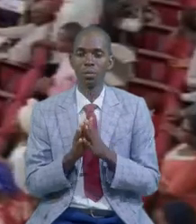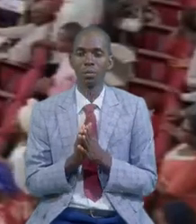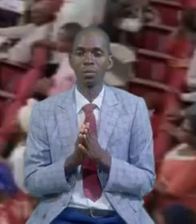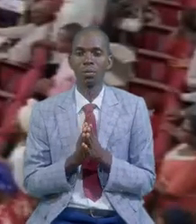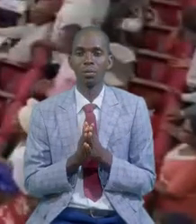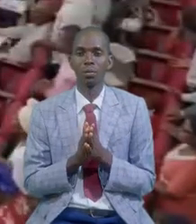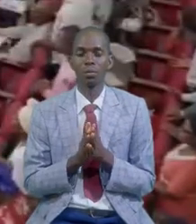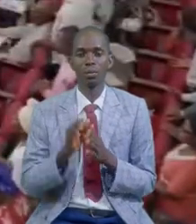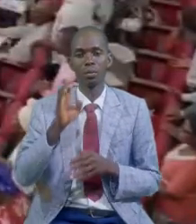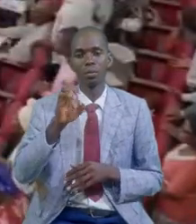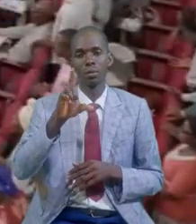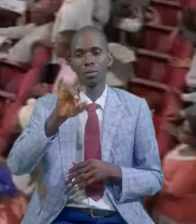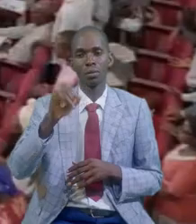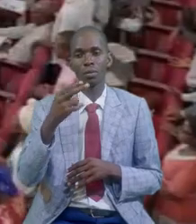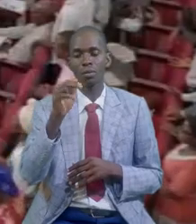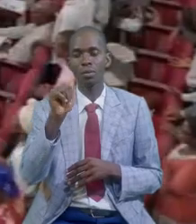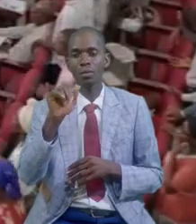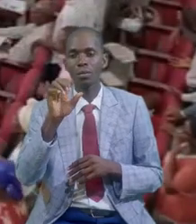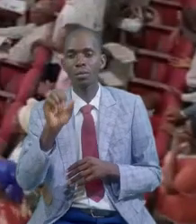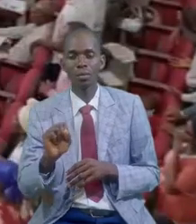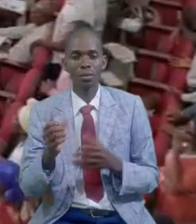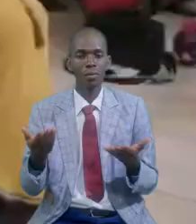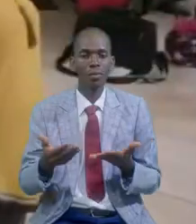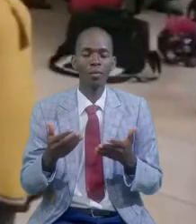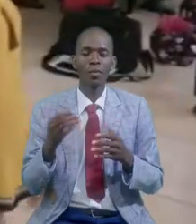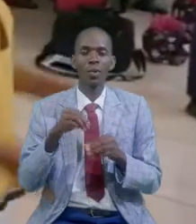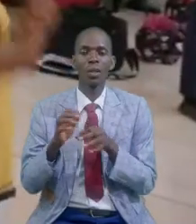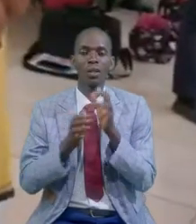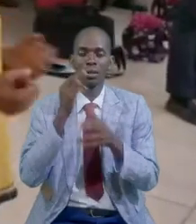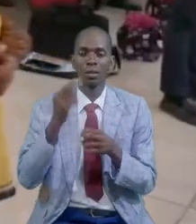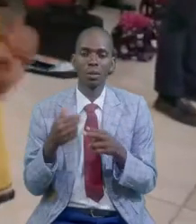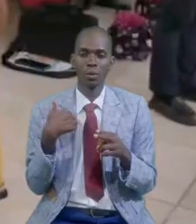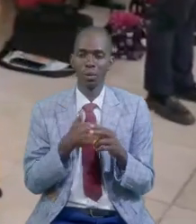Elisha, in Jesus' name we pray.